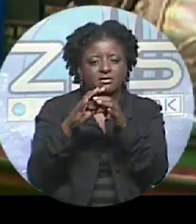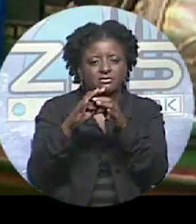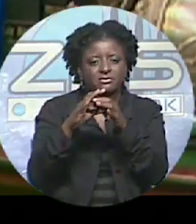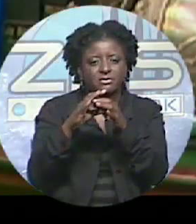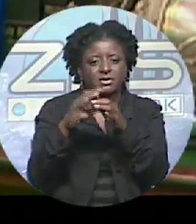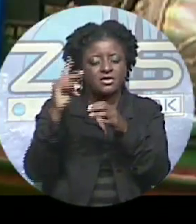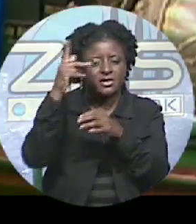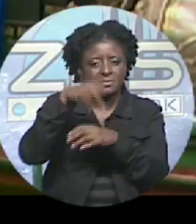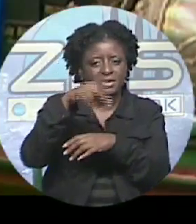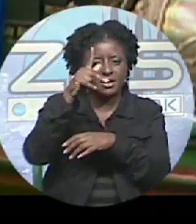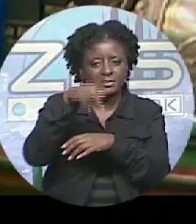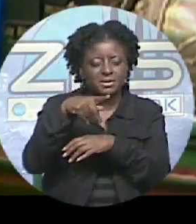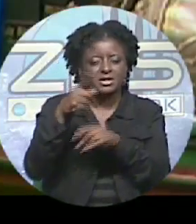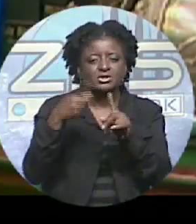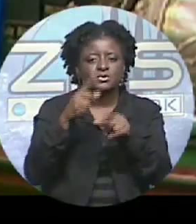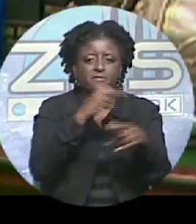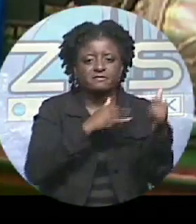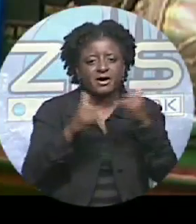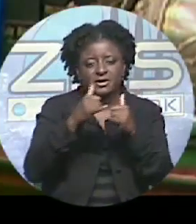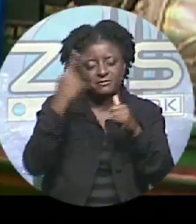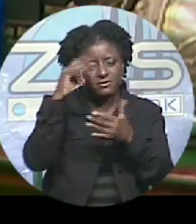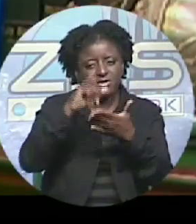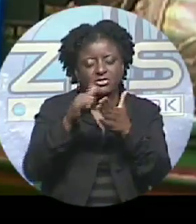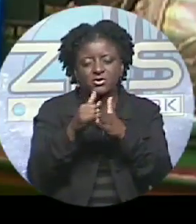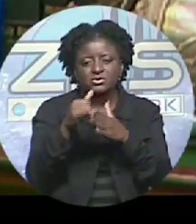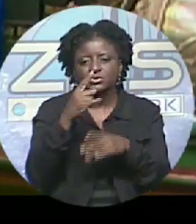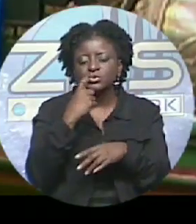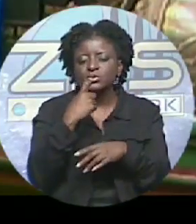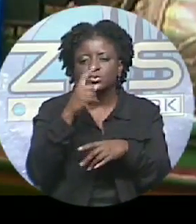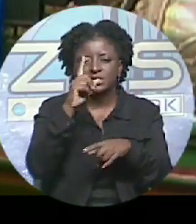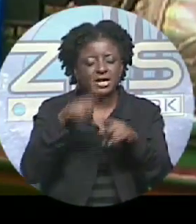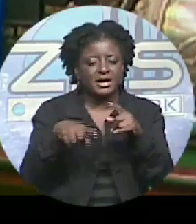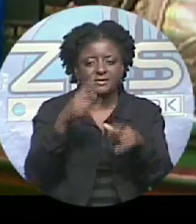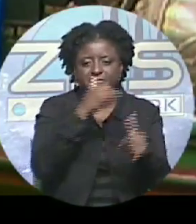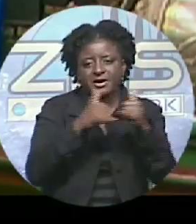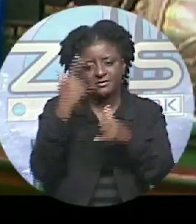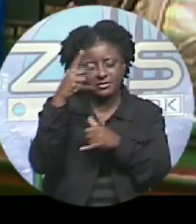who cannot fight for themselves. The new minimum wage is set to come into effect on